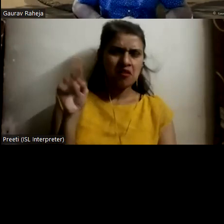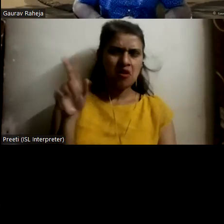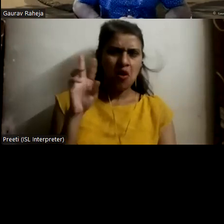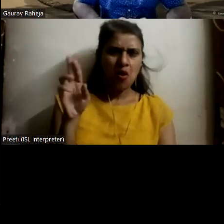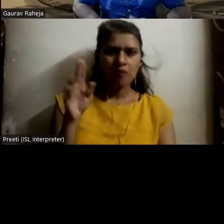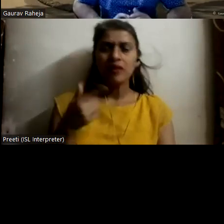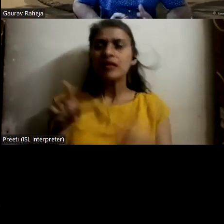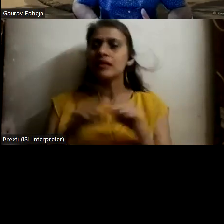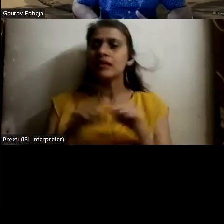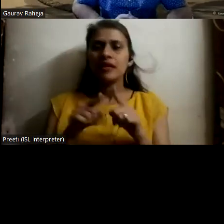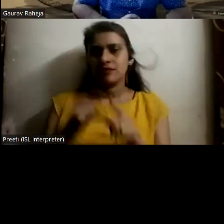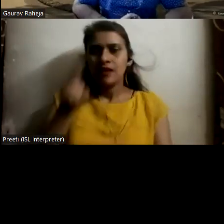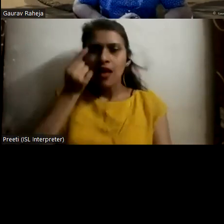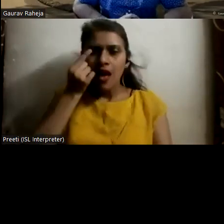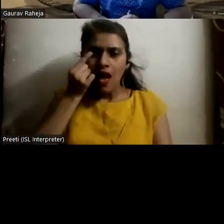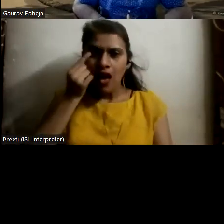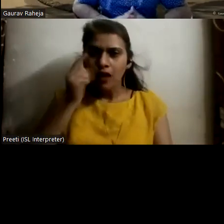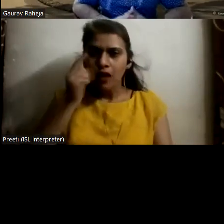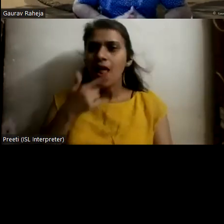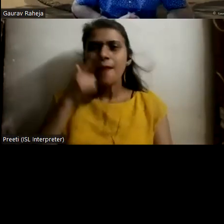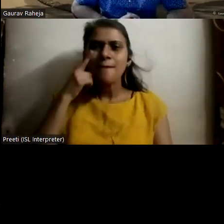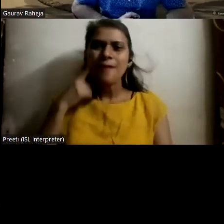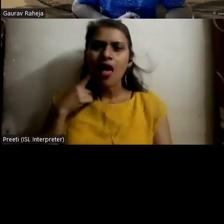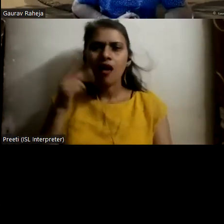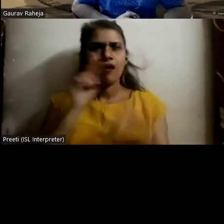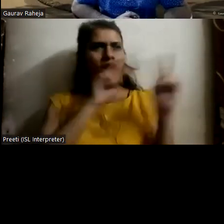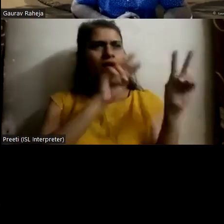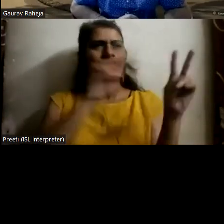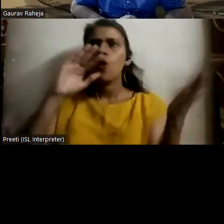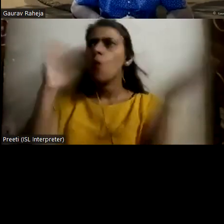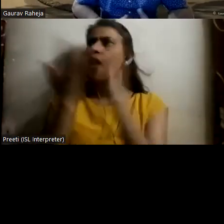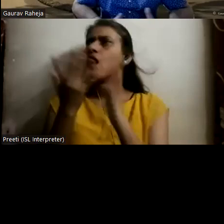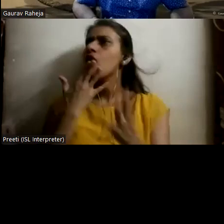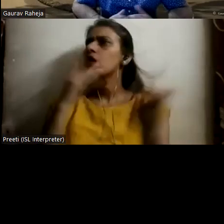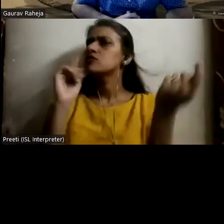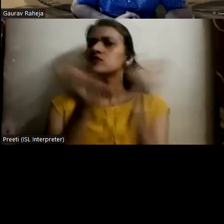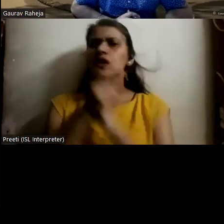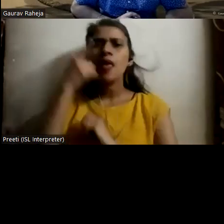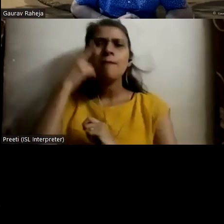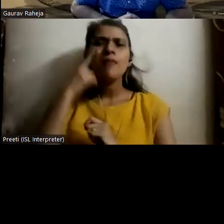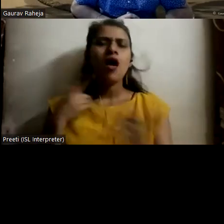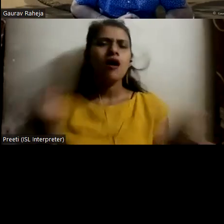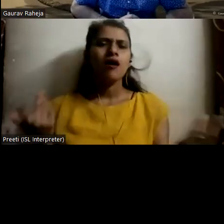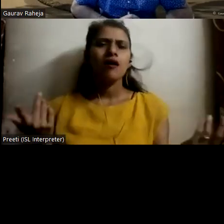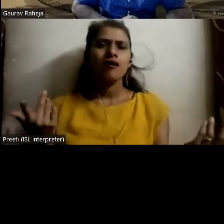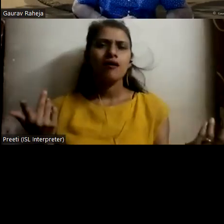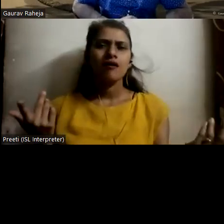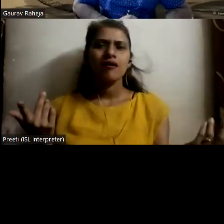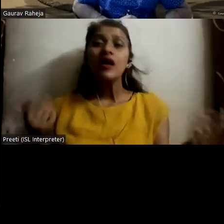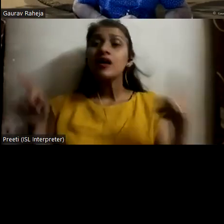yellow colored lens, the world will start looking yellow to you. If you start looking at the world, sunglasses, you will see the world in a little dark